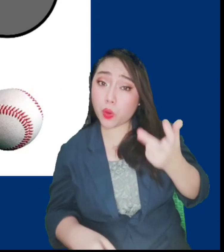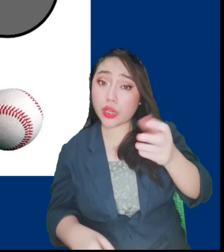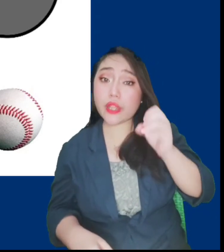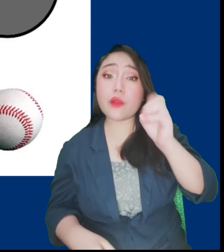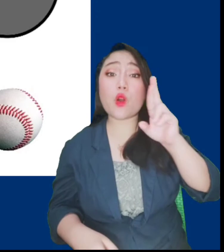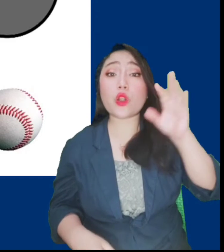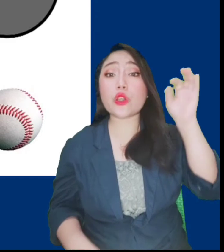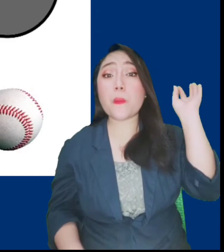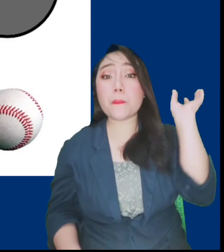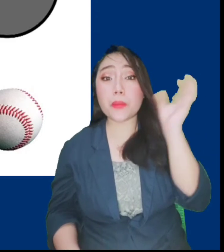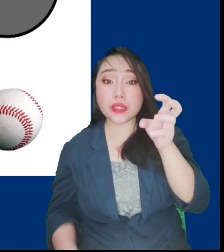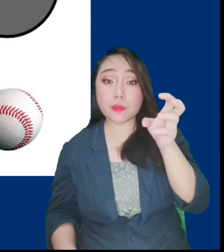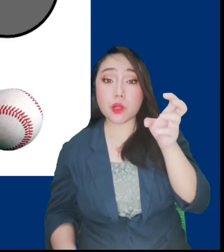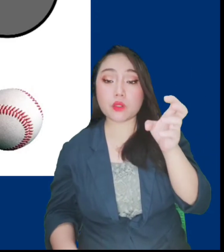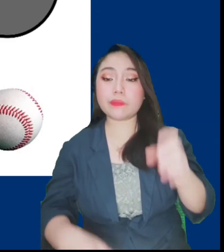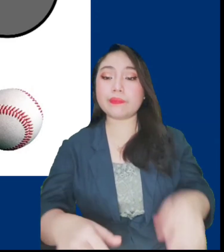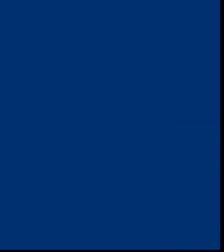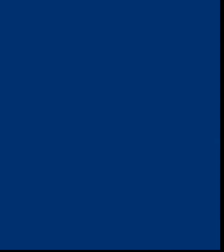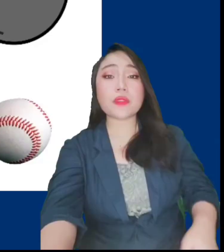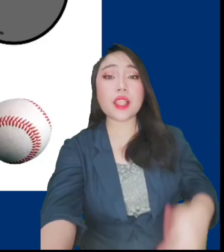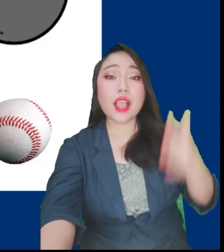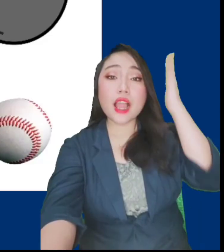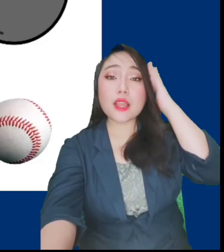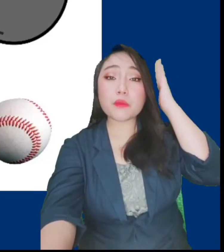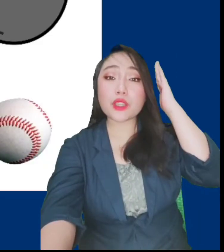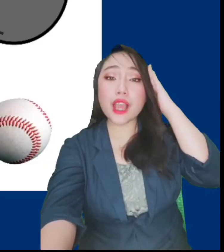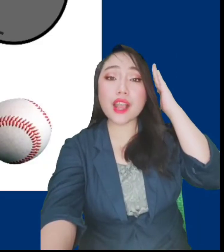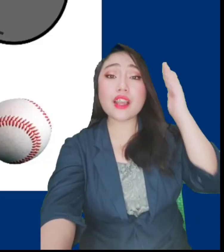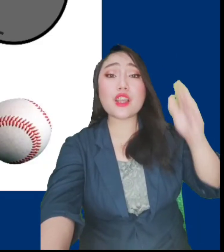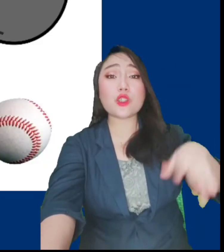Answer: the bowling ball or the baseball.